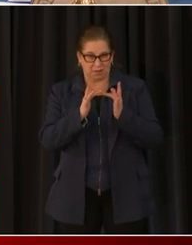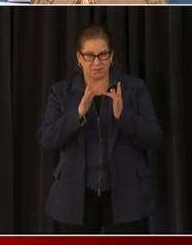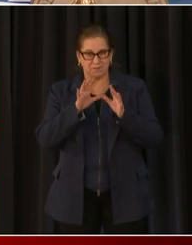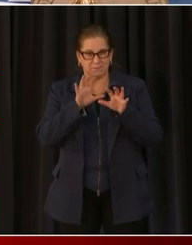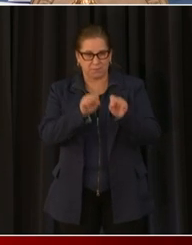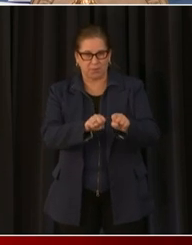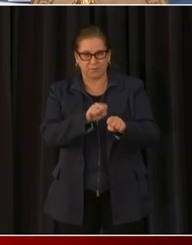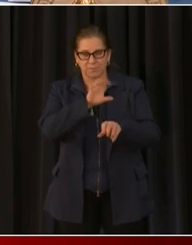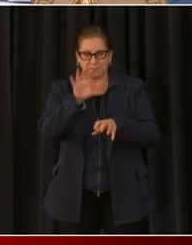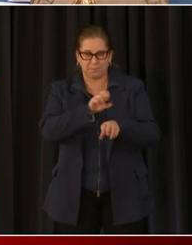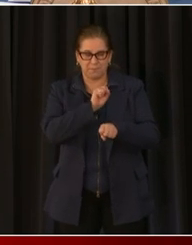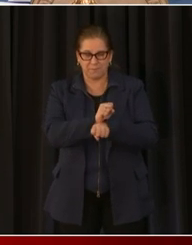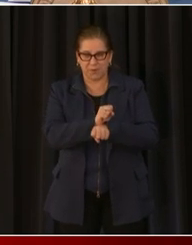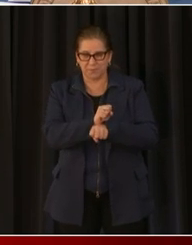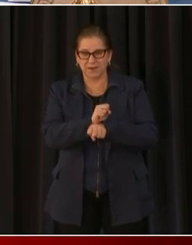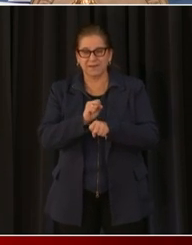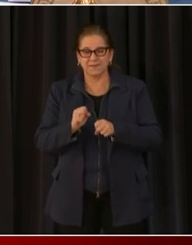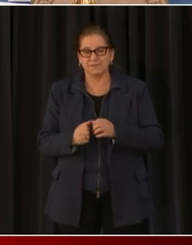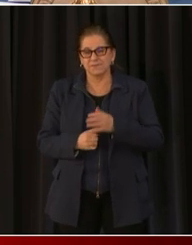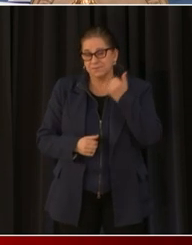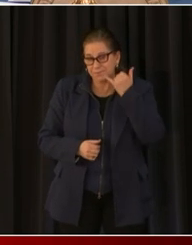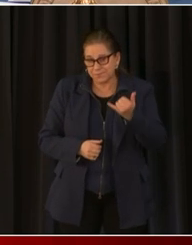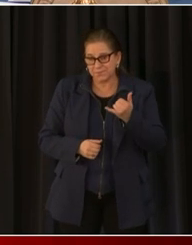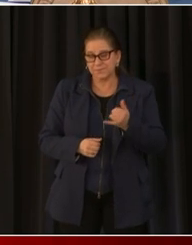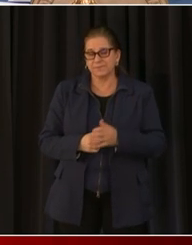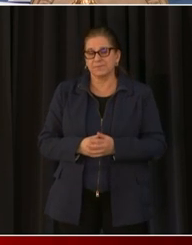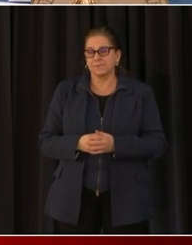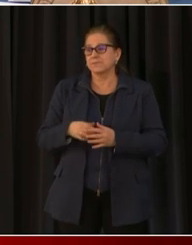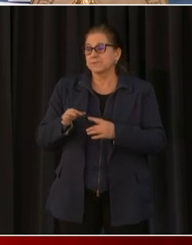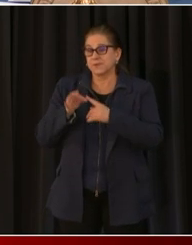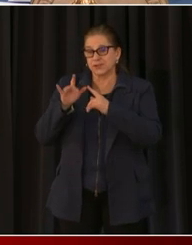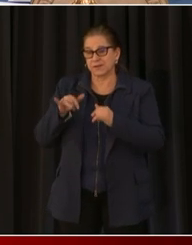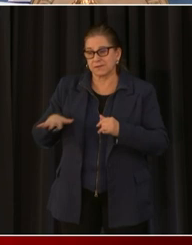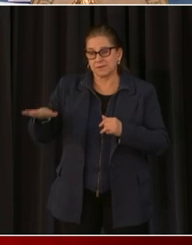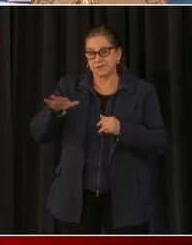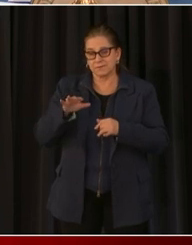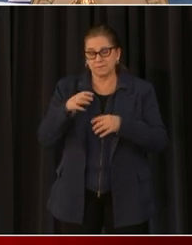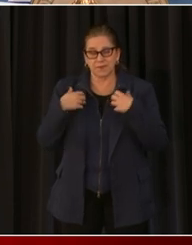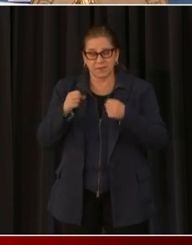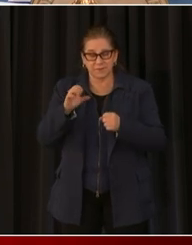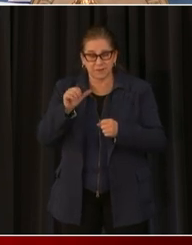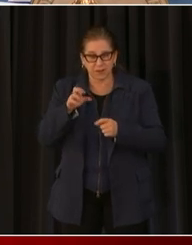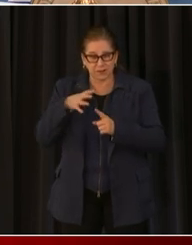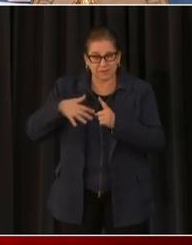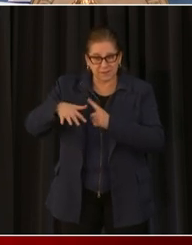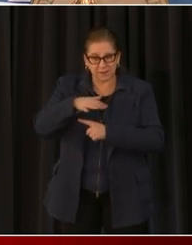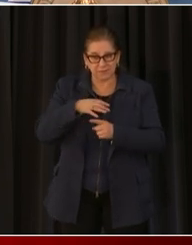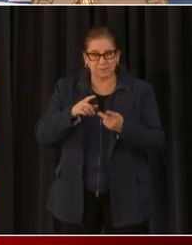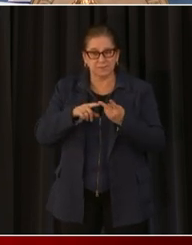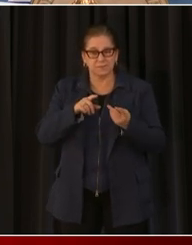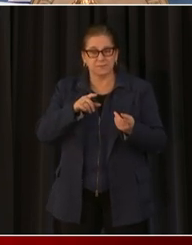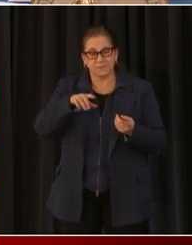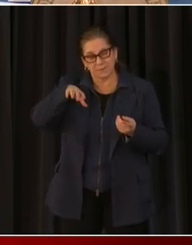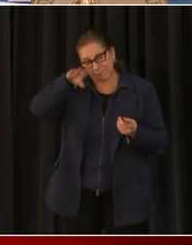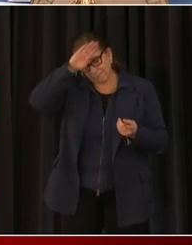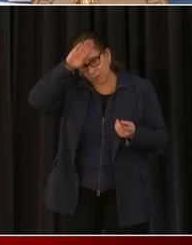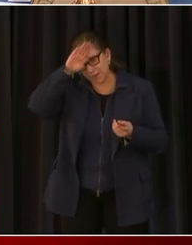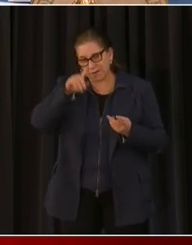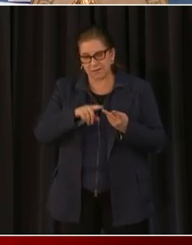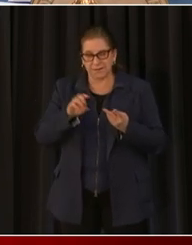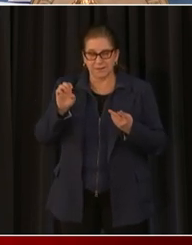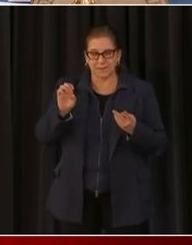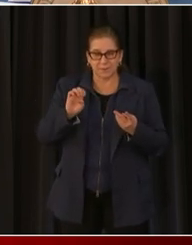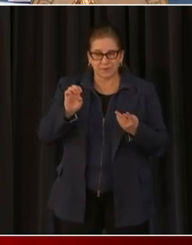now. Individuals who work in healthcare settings, members of DC Fire and Emergency Medical